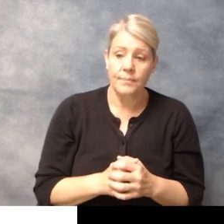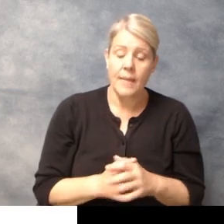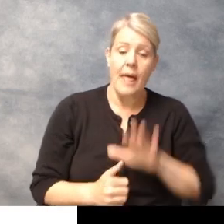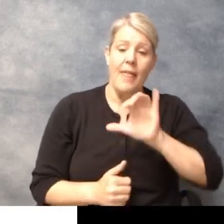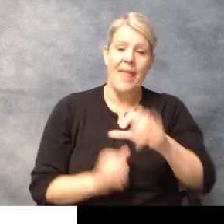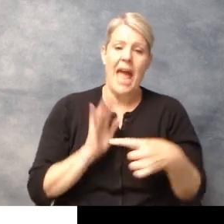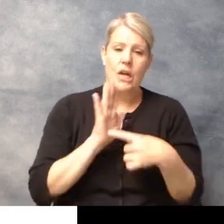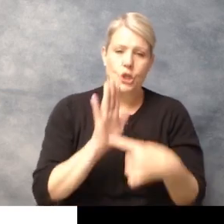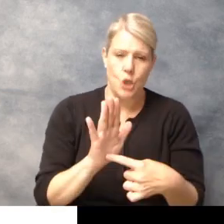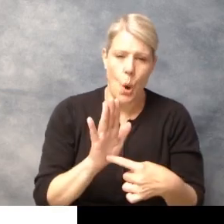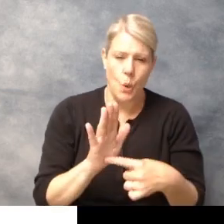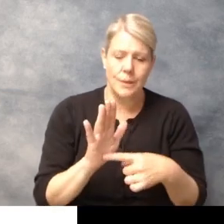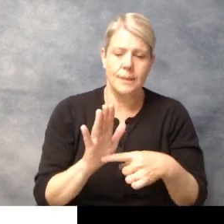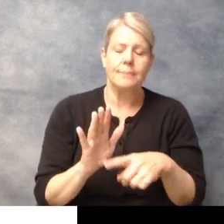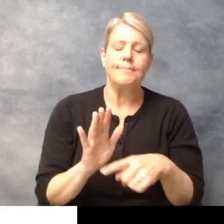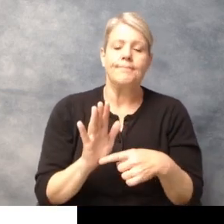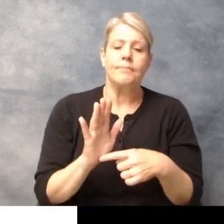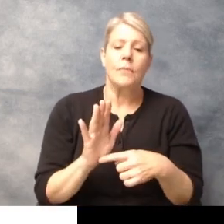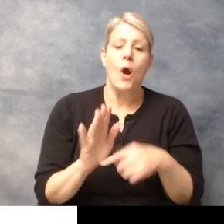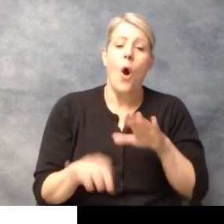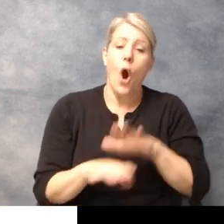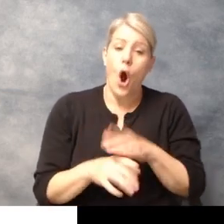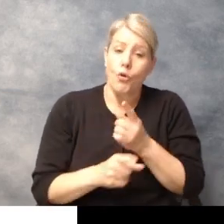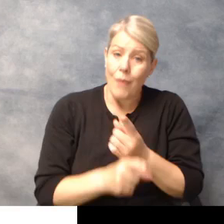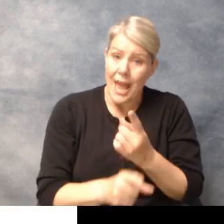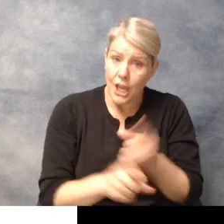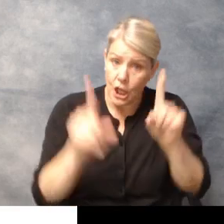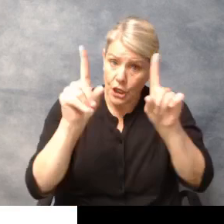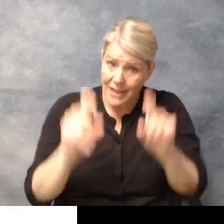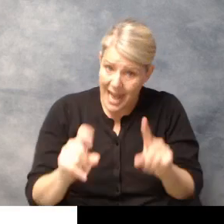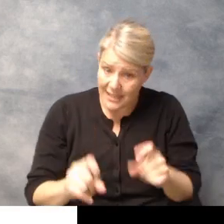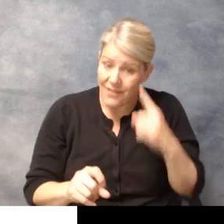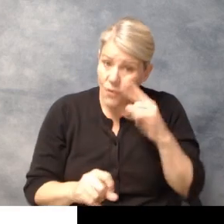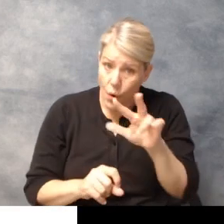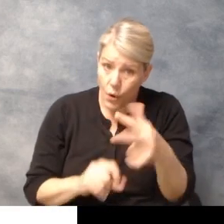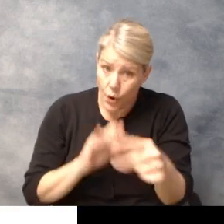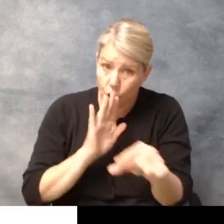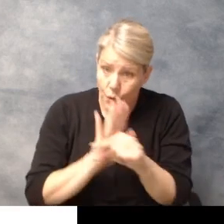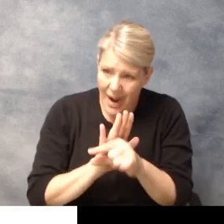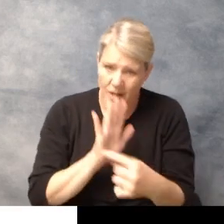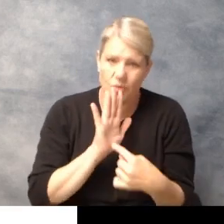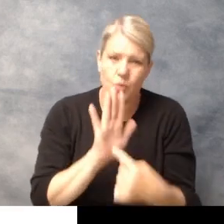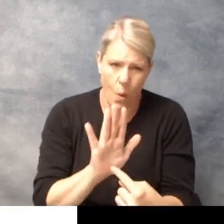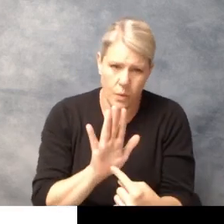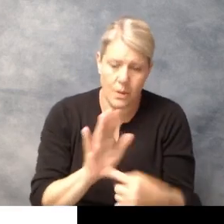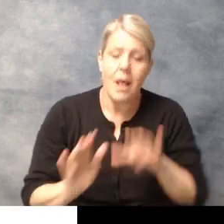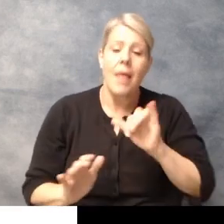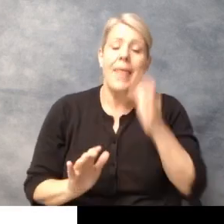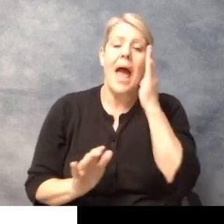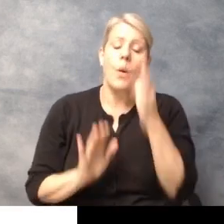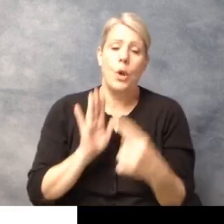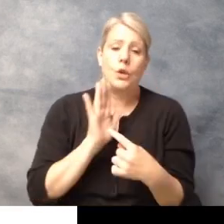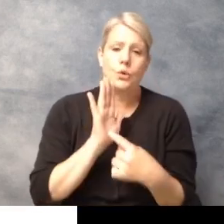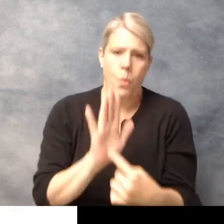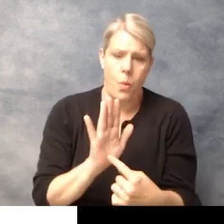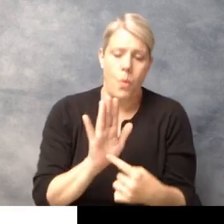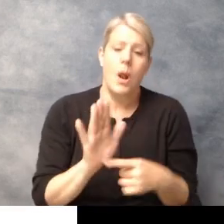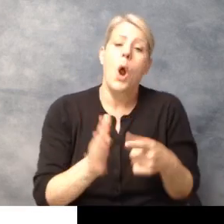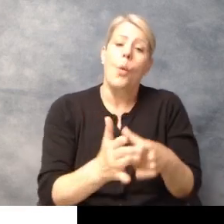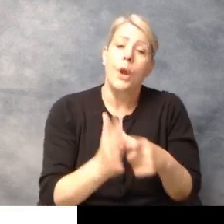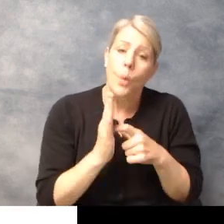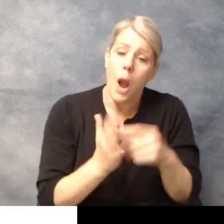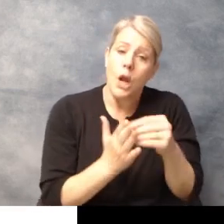This is an example of a short answer response on the regular state assessment for grade 3. This would require a student to respond